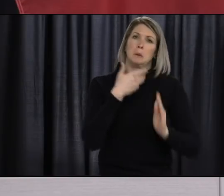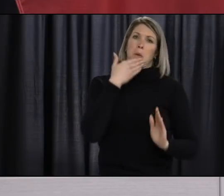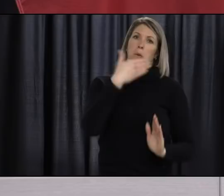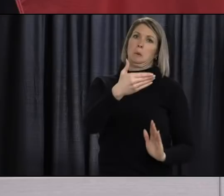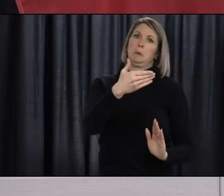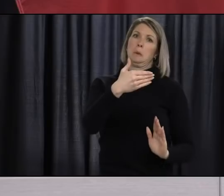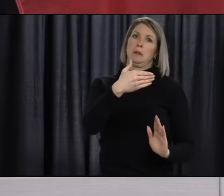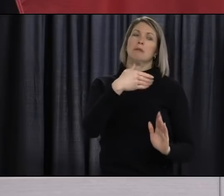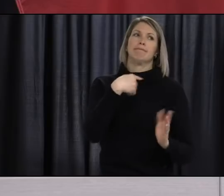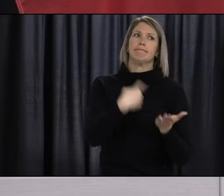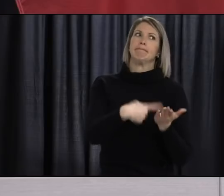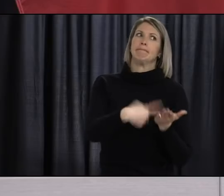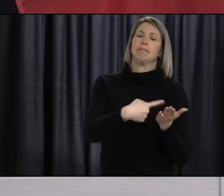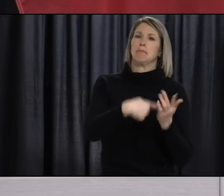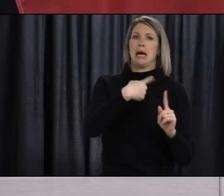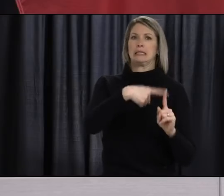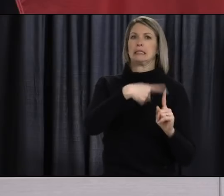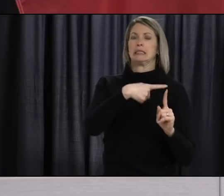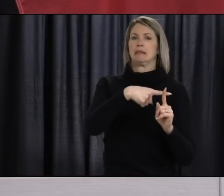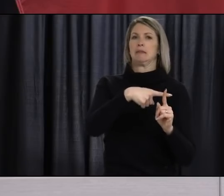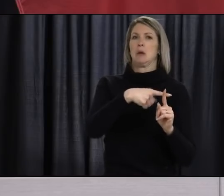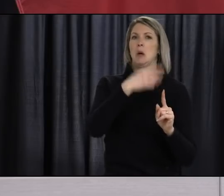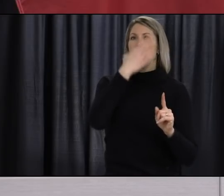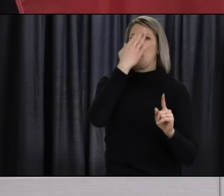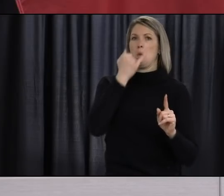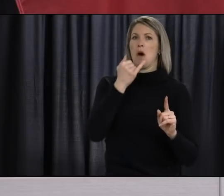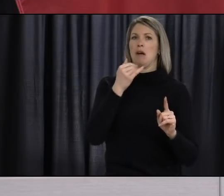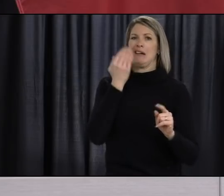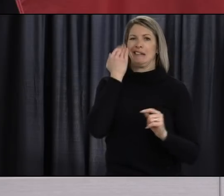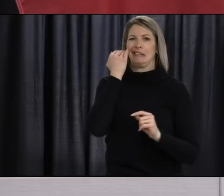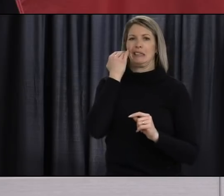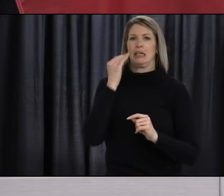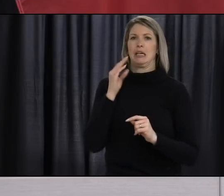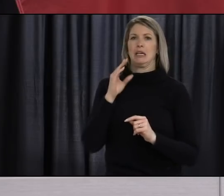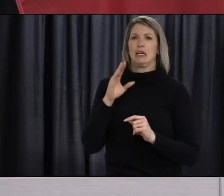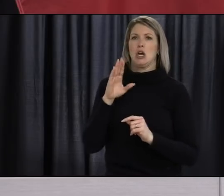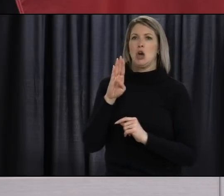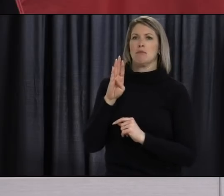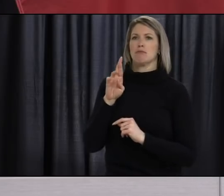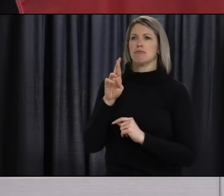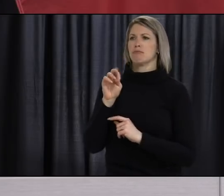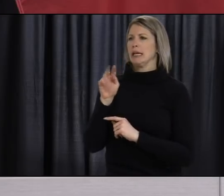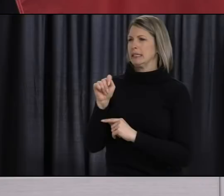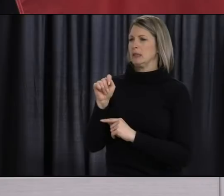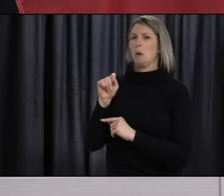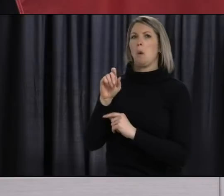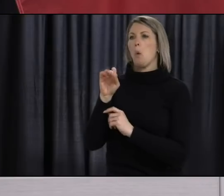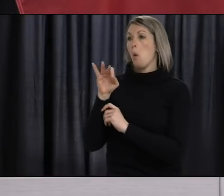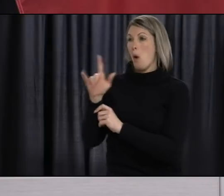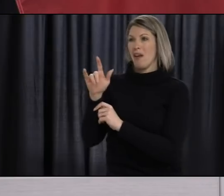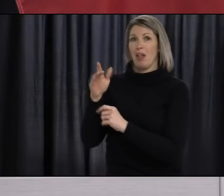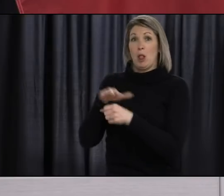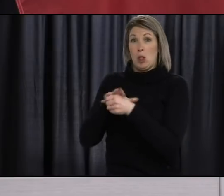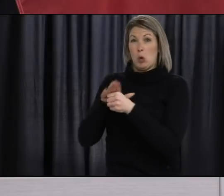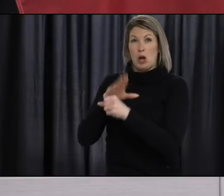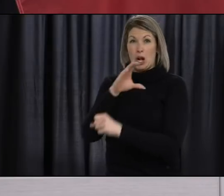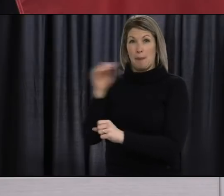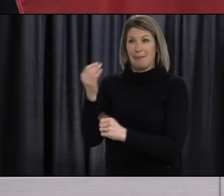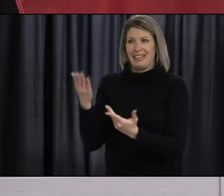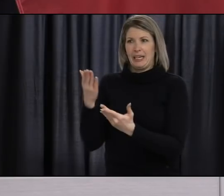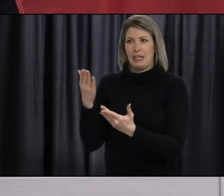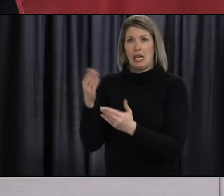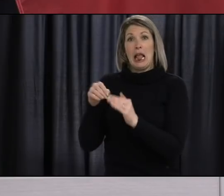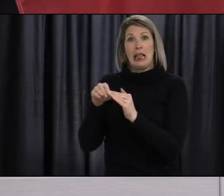moments before coming down here, we saw our own Brent oil at less than $20 a barrel. So it's needless to say, it's